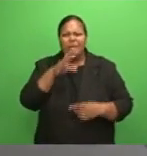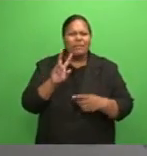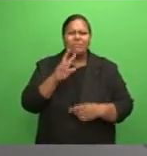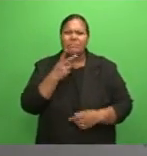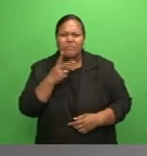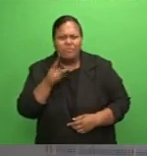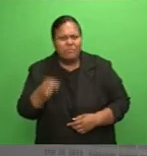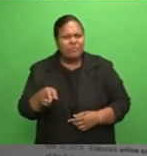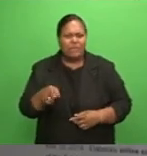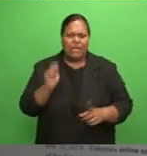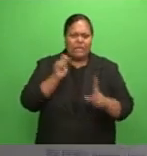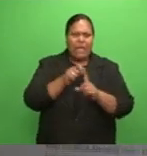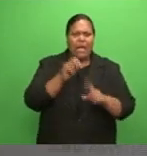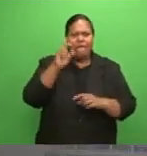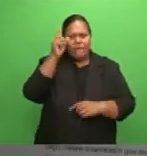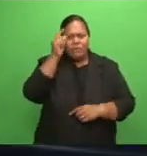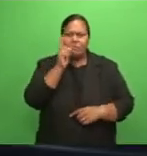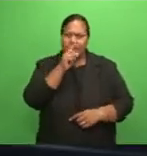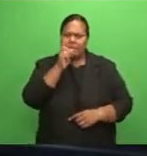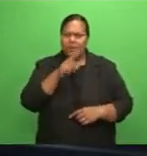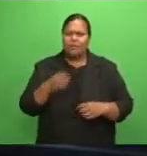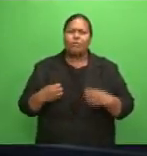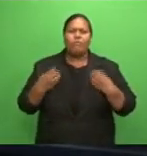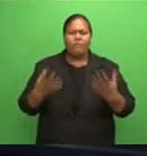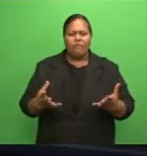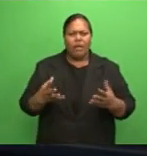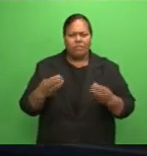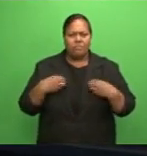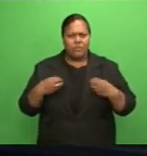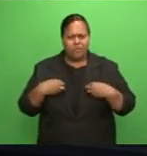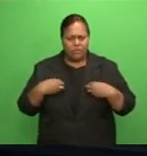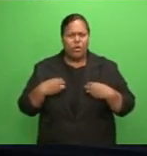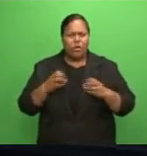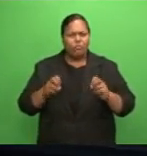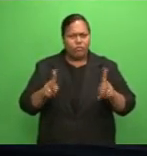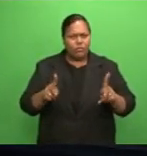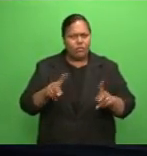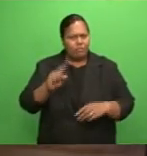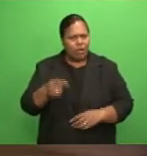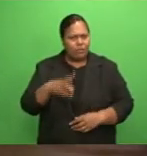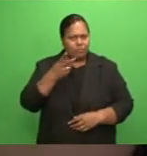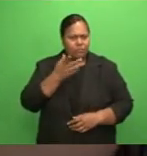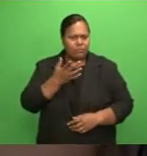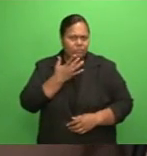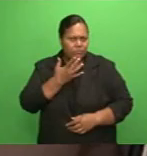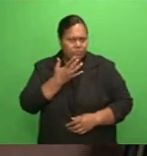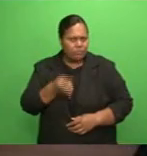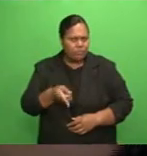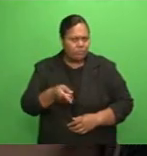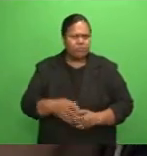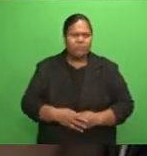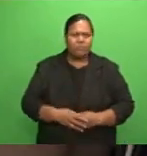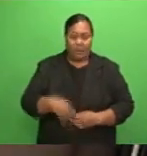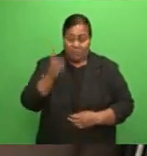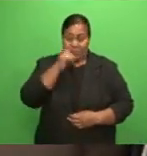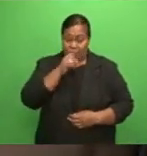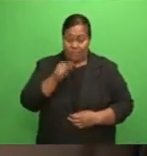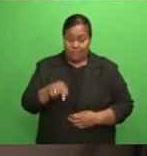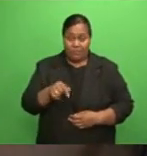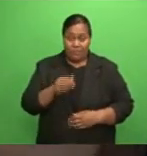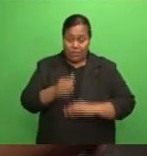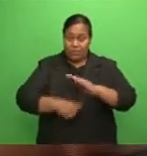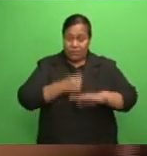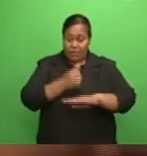Fijians by providing deceptive business opportunities. Chief Executive Seema Shandil says people behind these sorts of